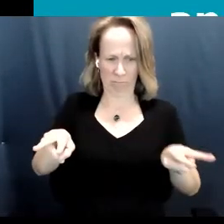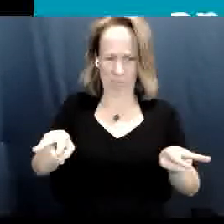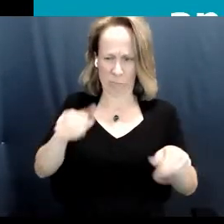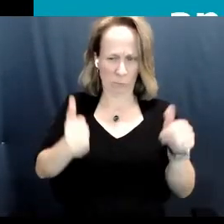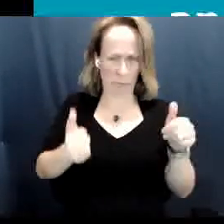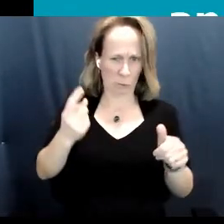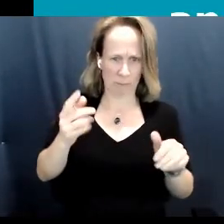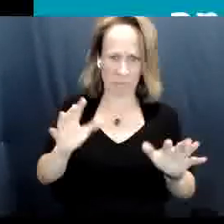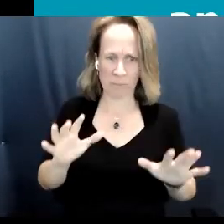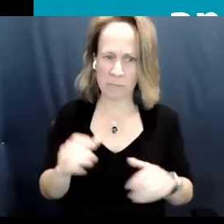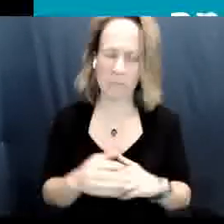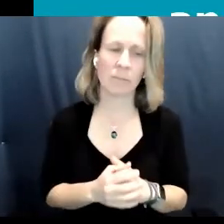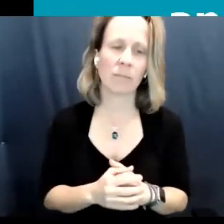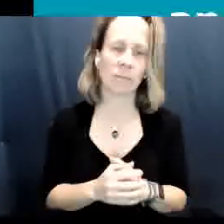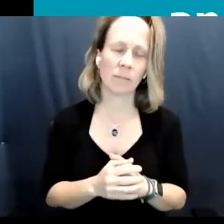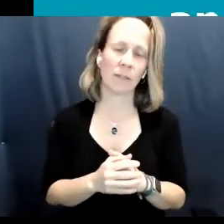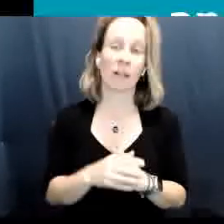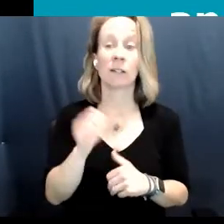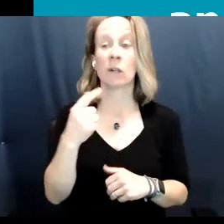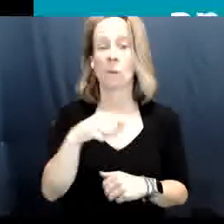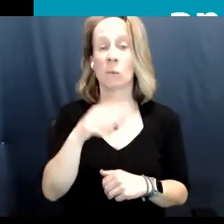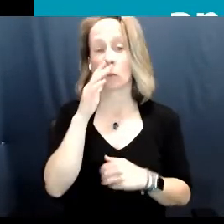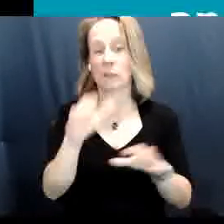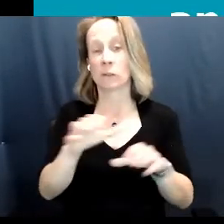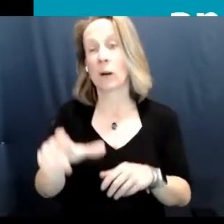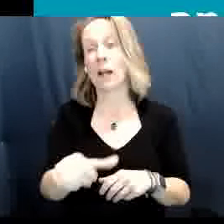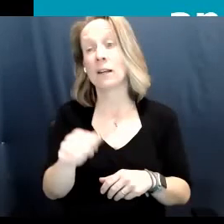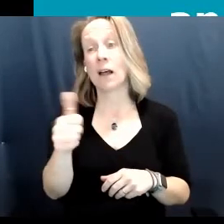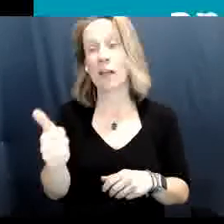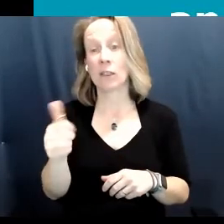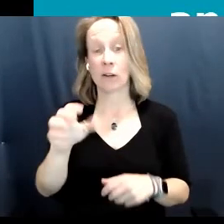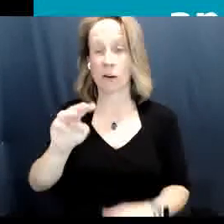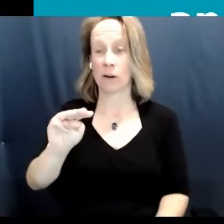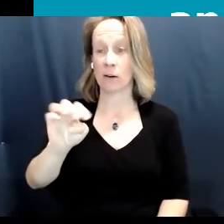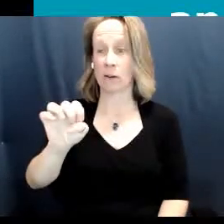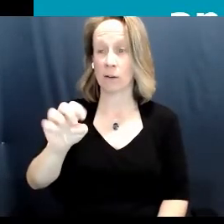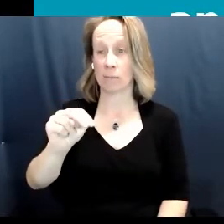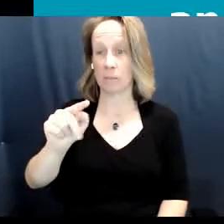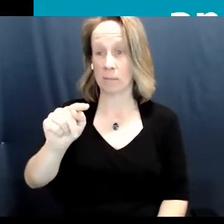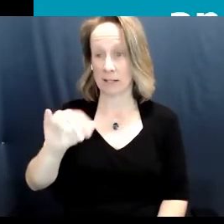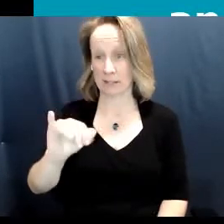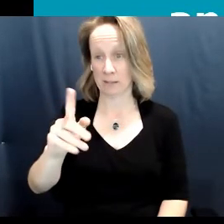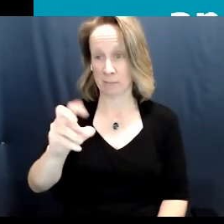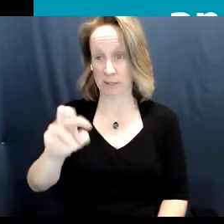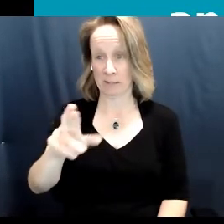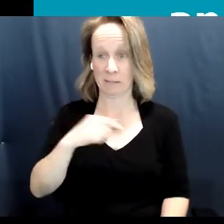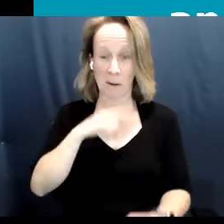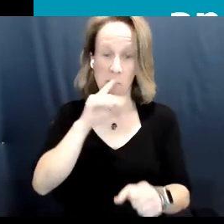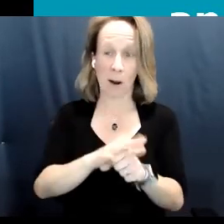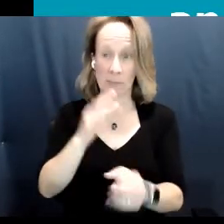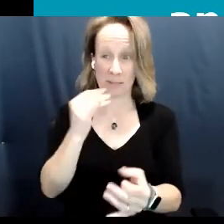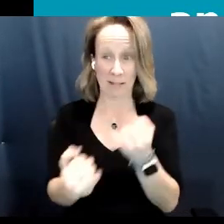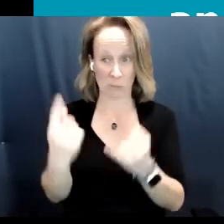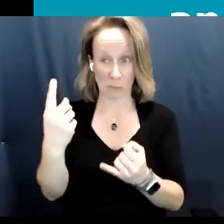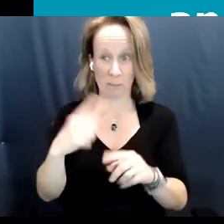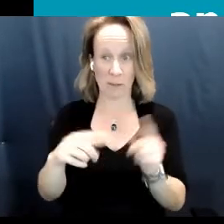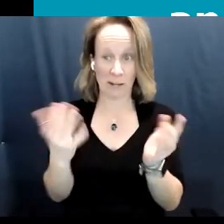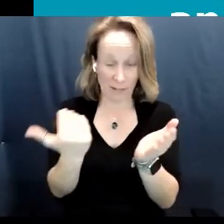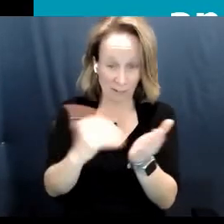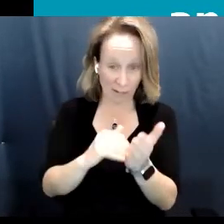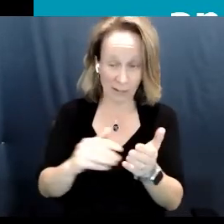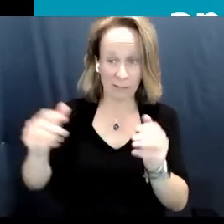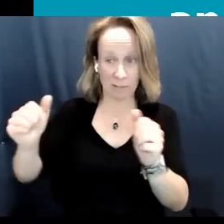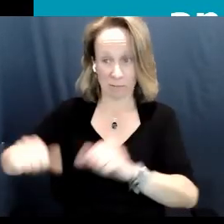So we're going to do another Mentimeter, and I promise this is the last one of the day, but please, again, go to